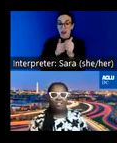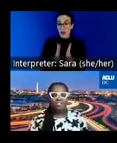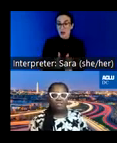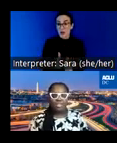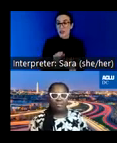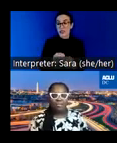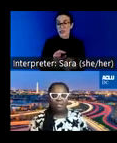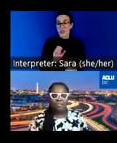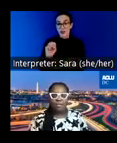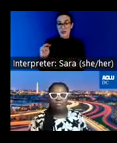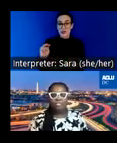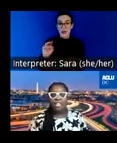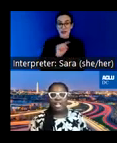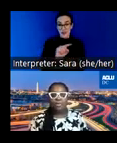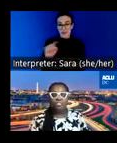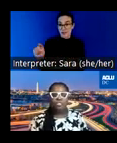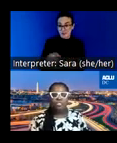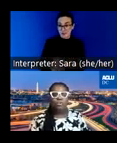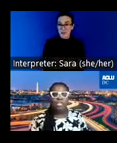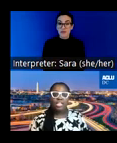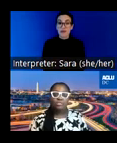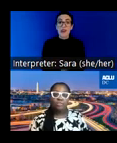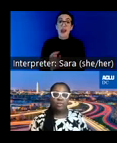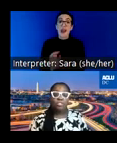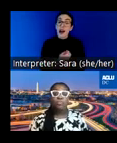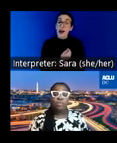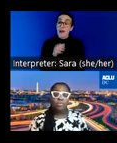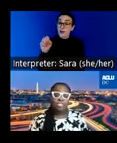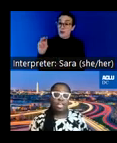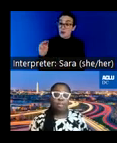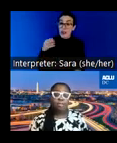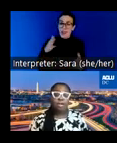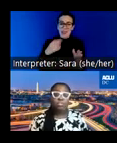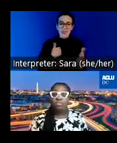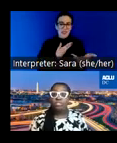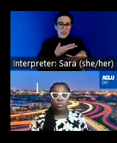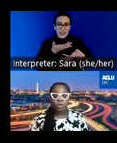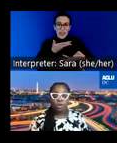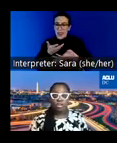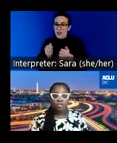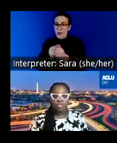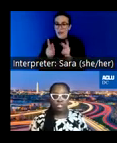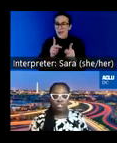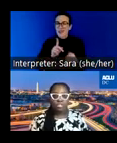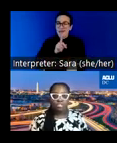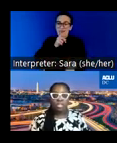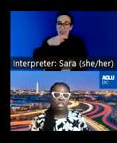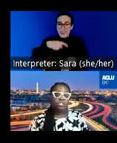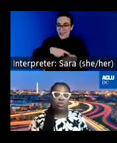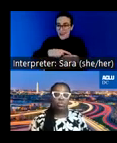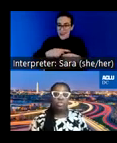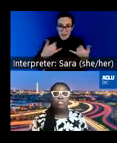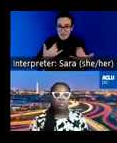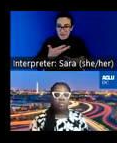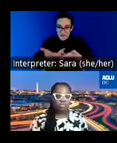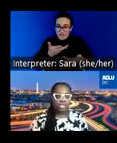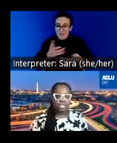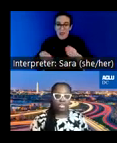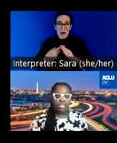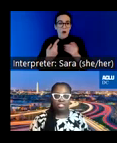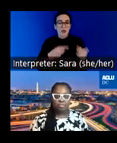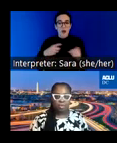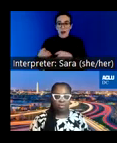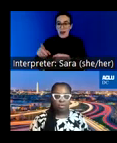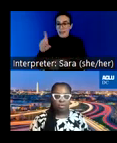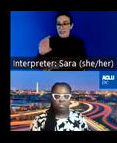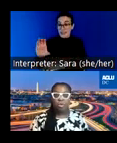Our social media platforms allow us to engage with folks in real time about what's going on here in the district. So when there's a protest